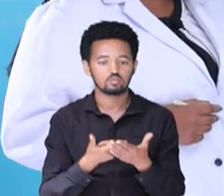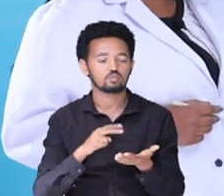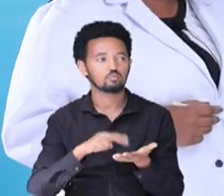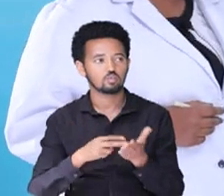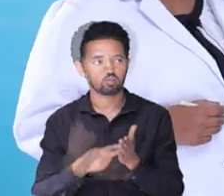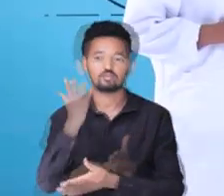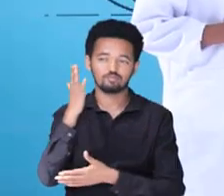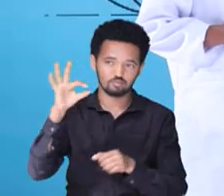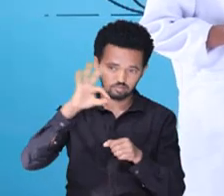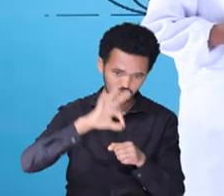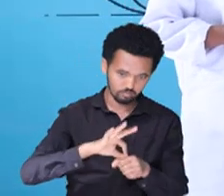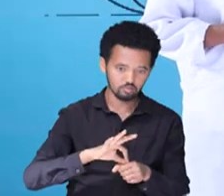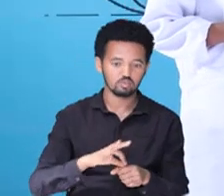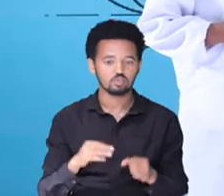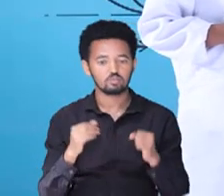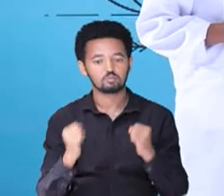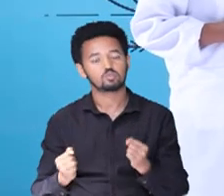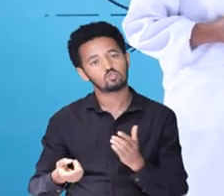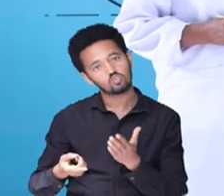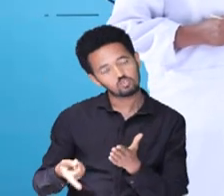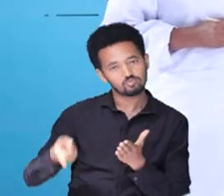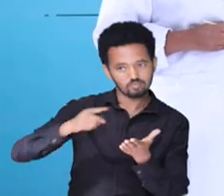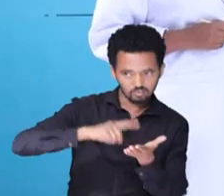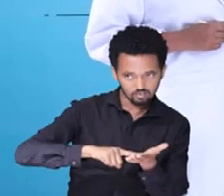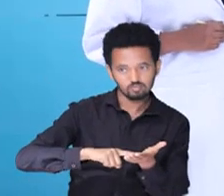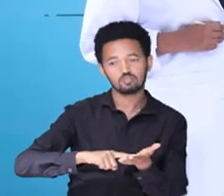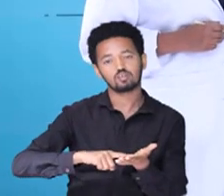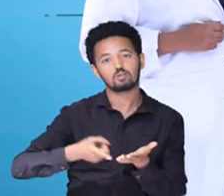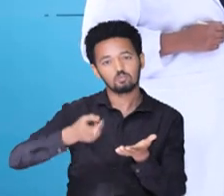planting trees, seedling, replace cutting forests.